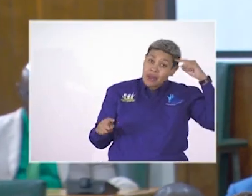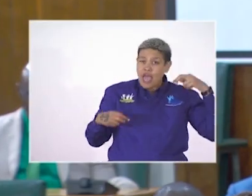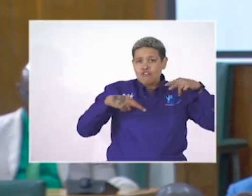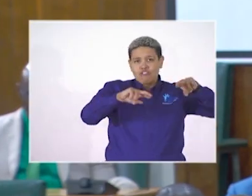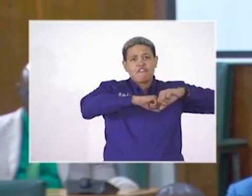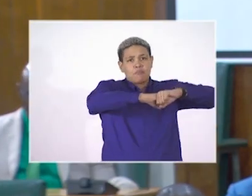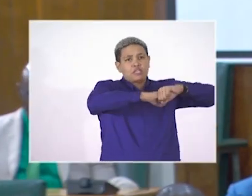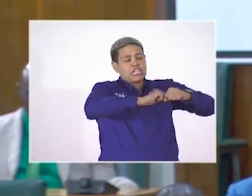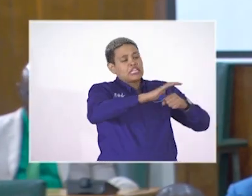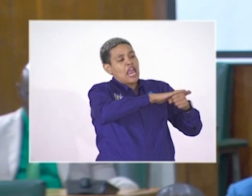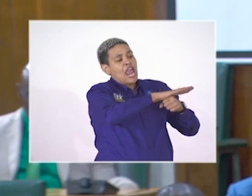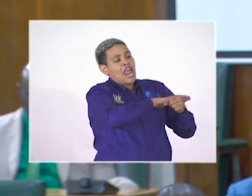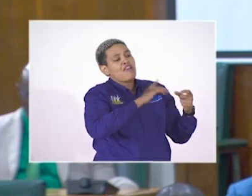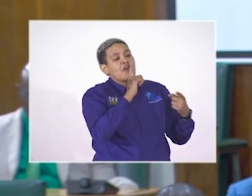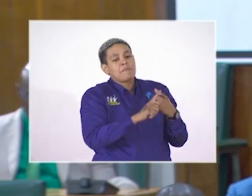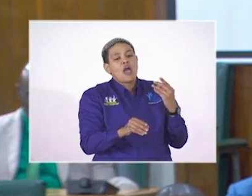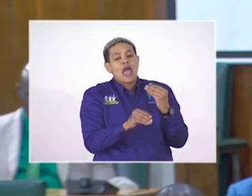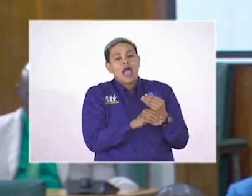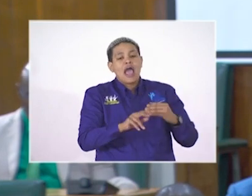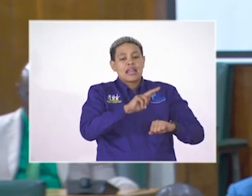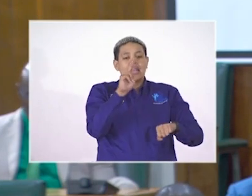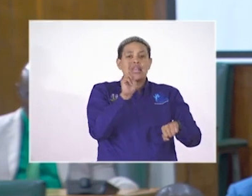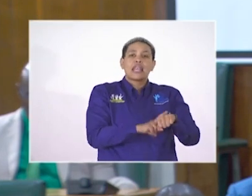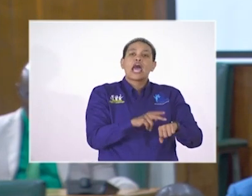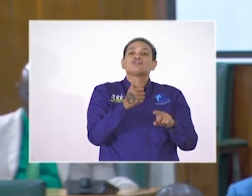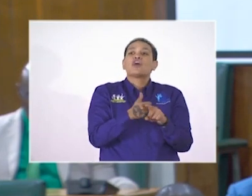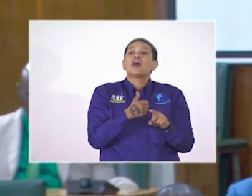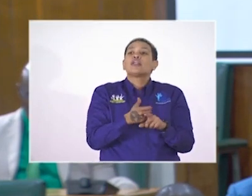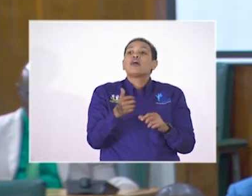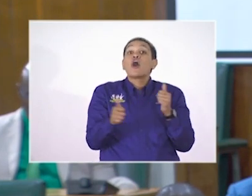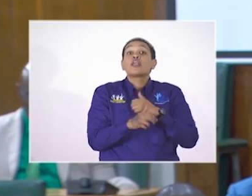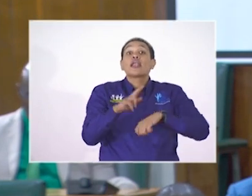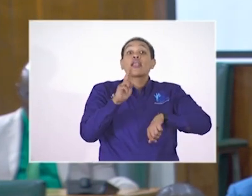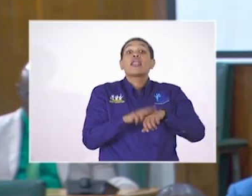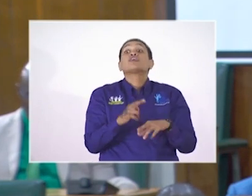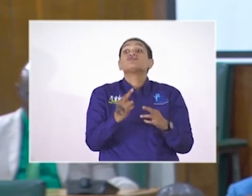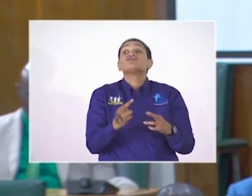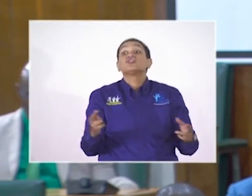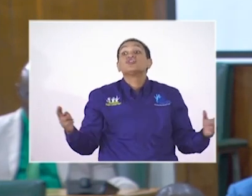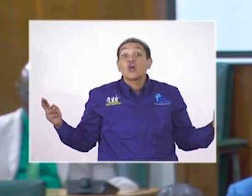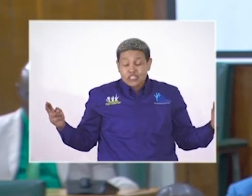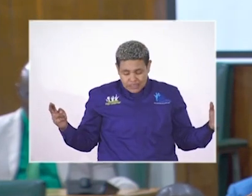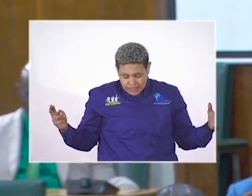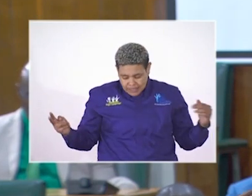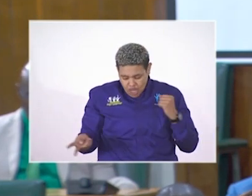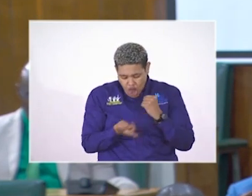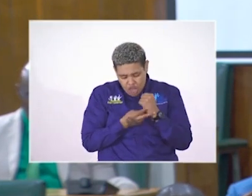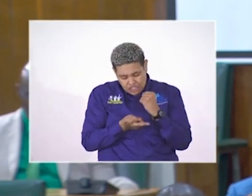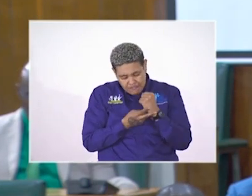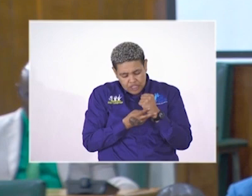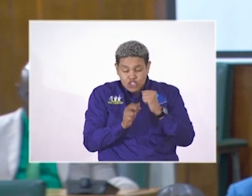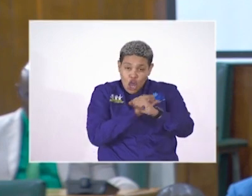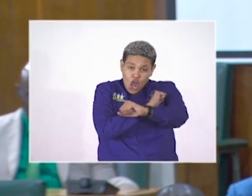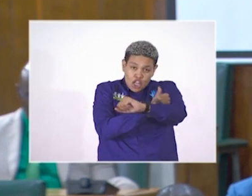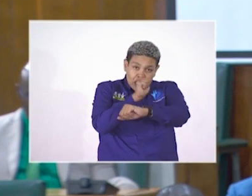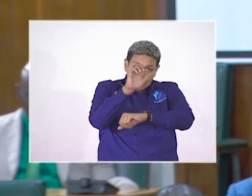Protected Area and the under the Natural Resources Conservation Authority